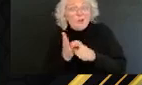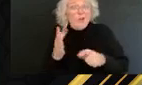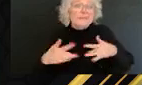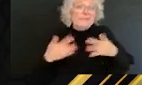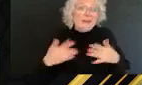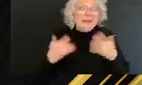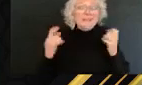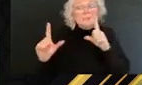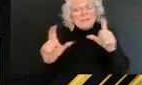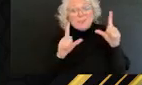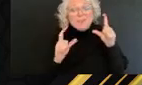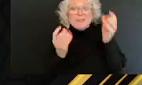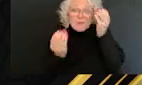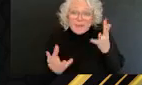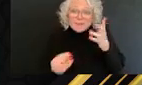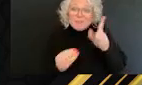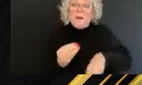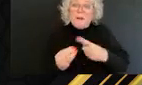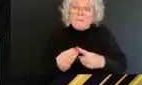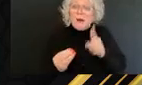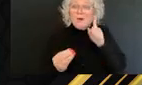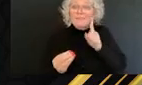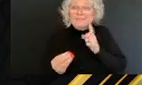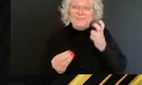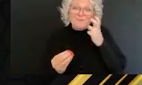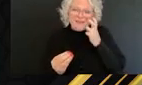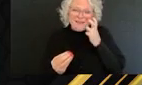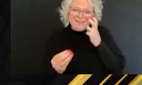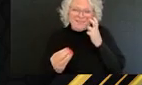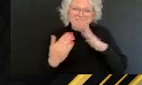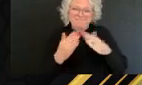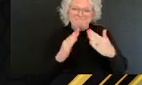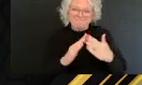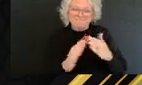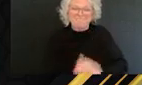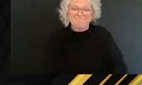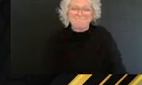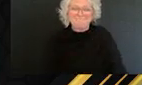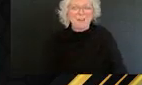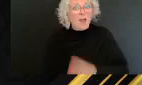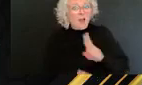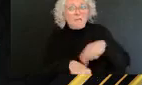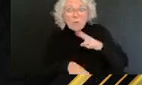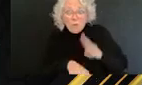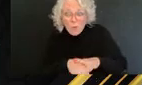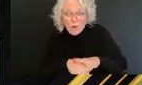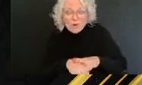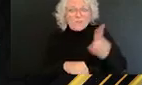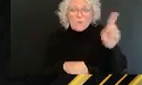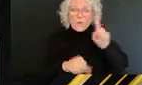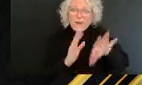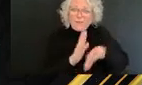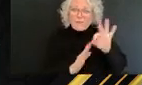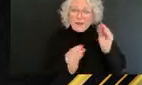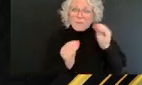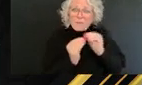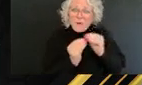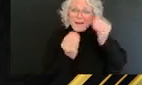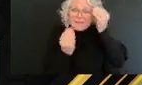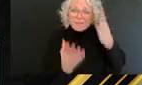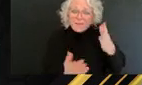articles, photographs, and information about deaf blindness. And of course, you can always find more information